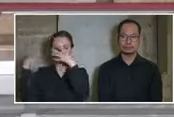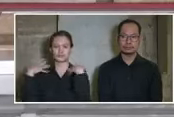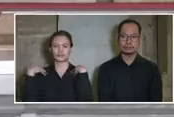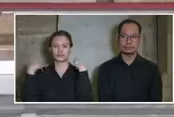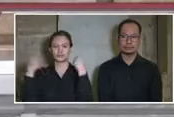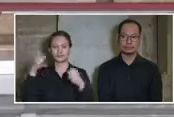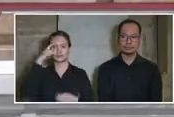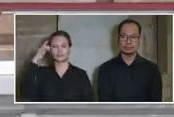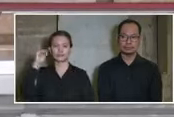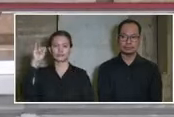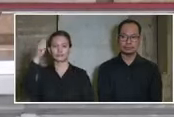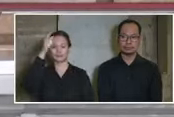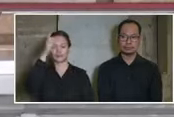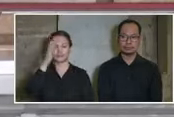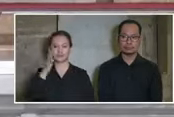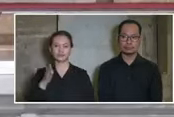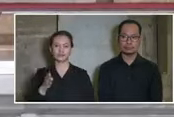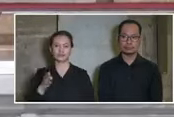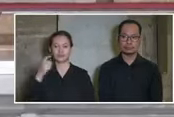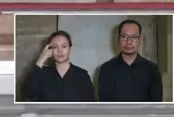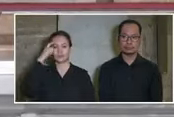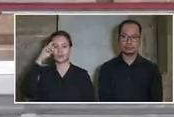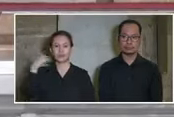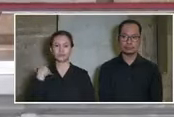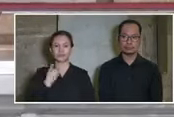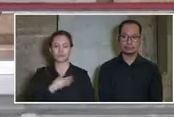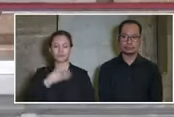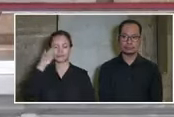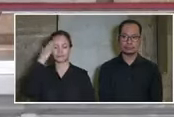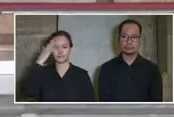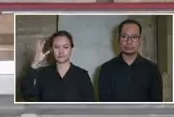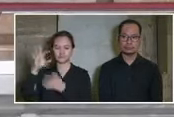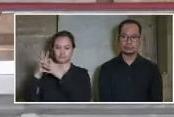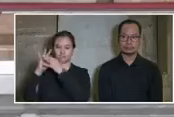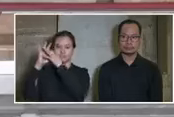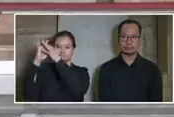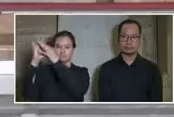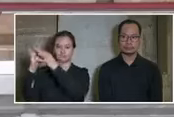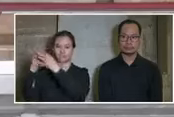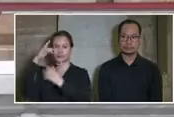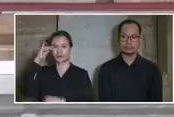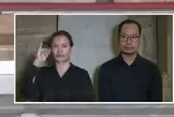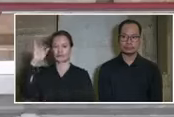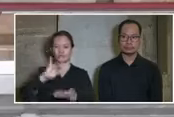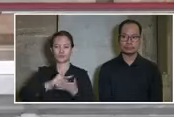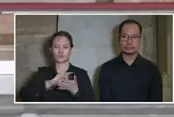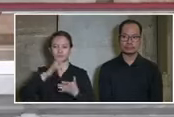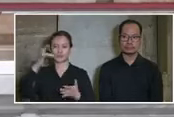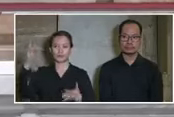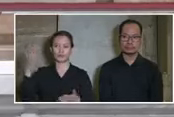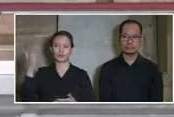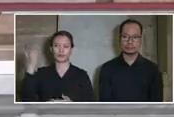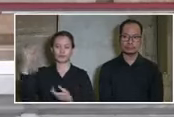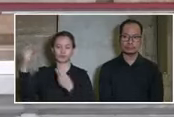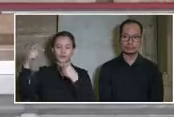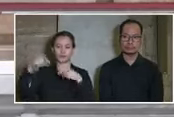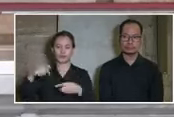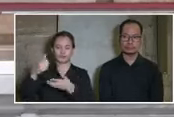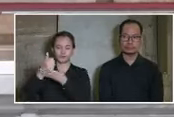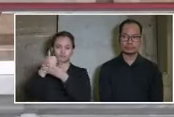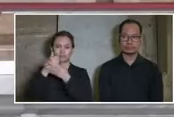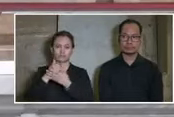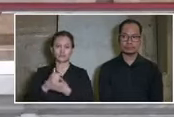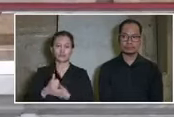and Eternal God. For we know it belongs to your boundless glory that you came to the aid of